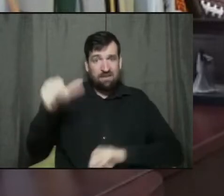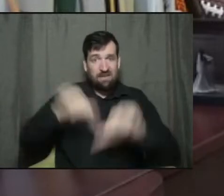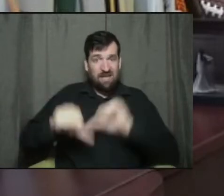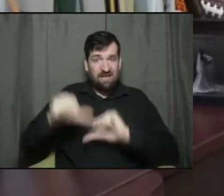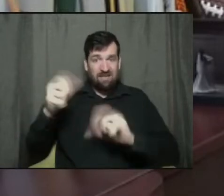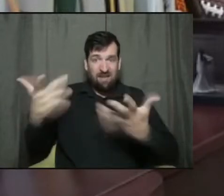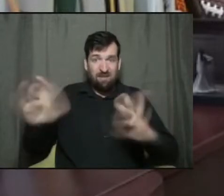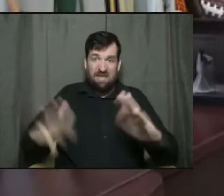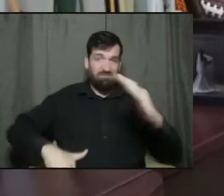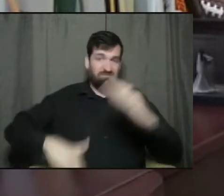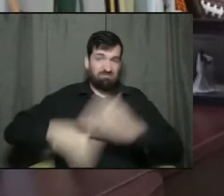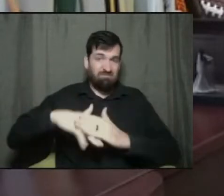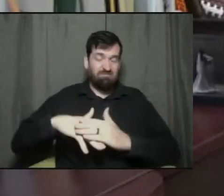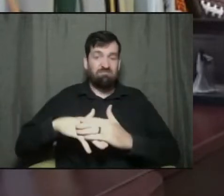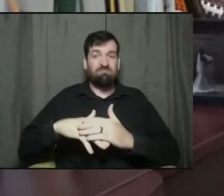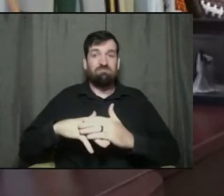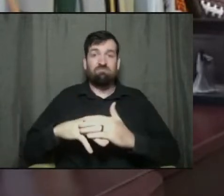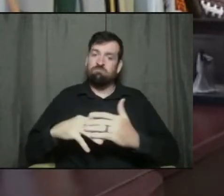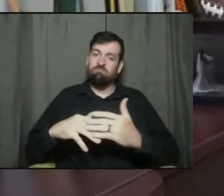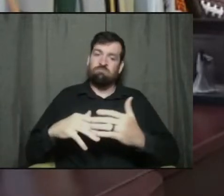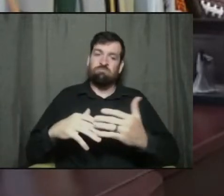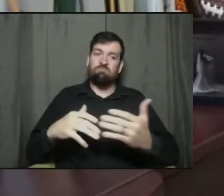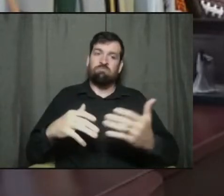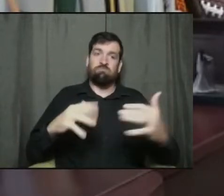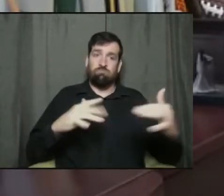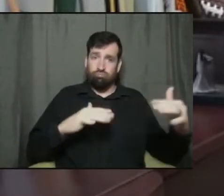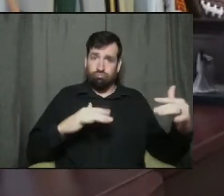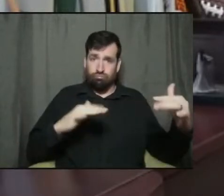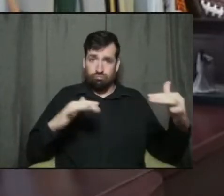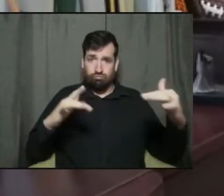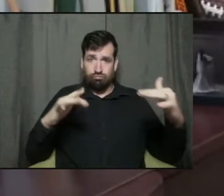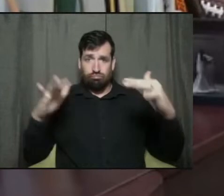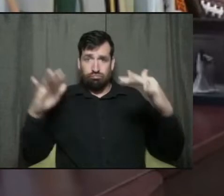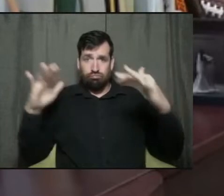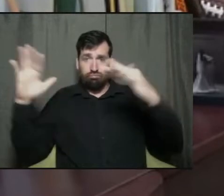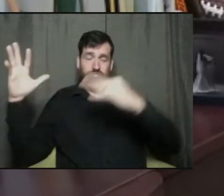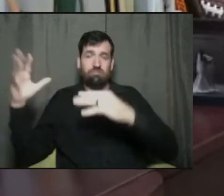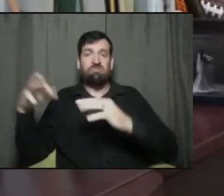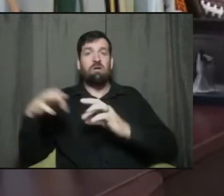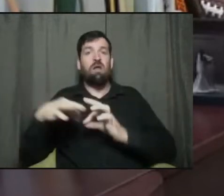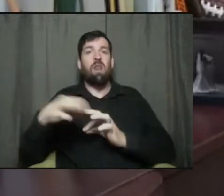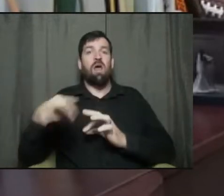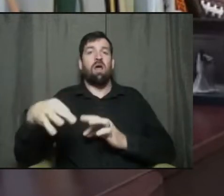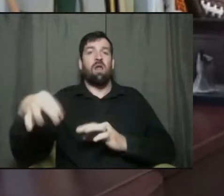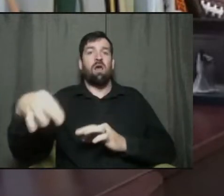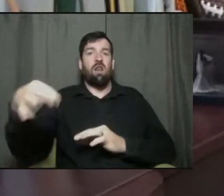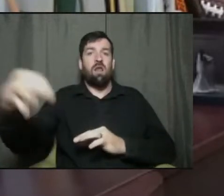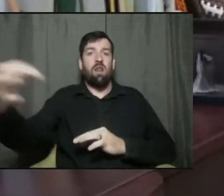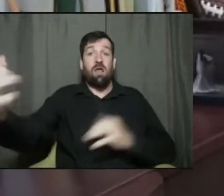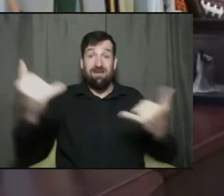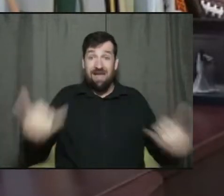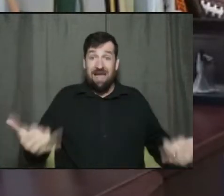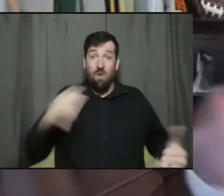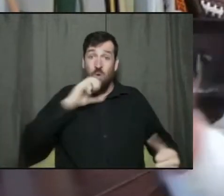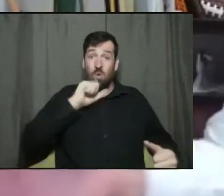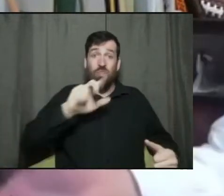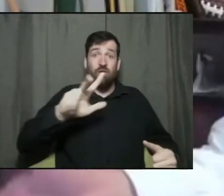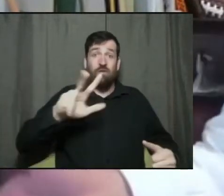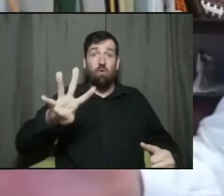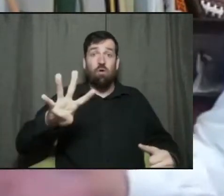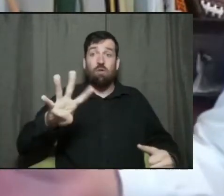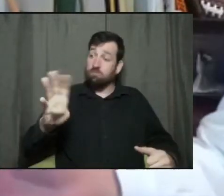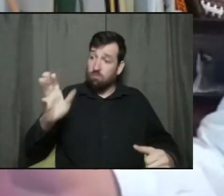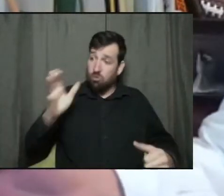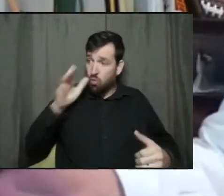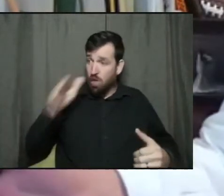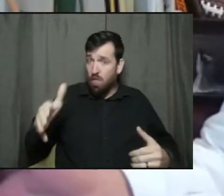kind of gone along with our lives. And then as we got older, that kept getting pushed out. Now I'm 34 and there's no, you're going